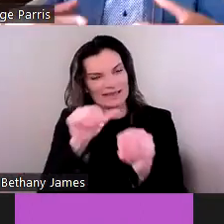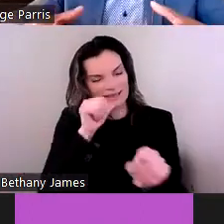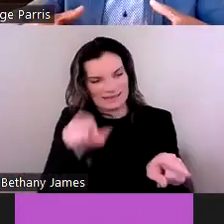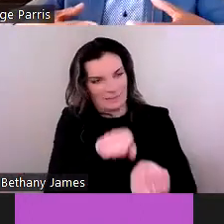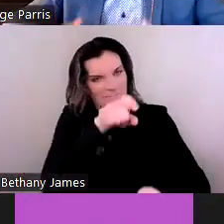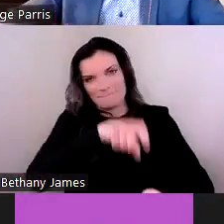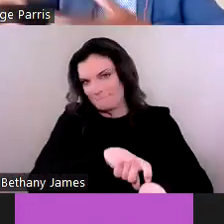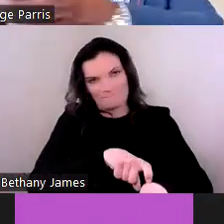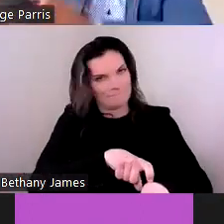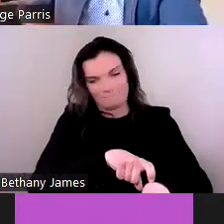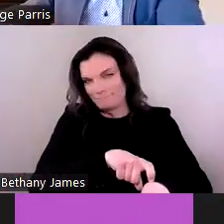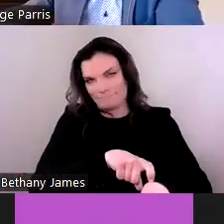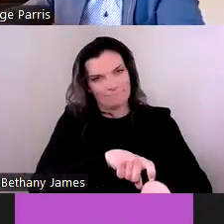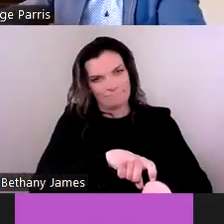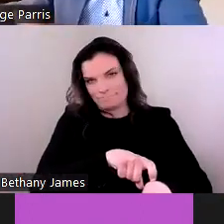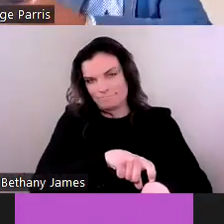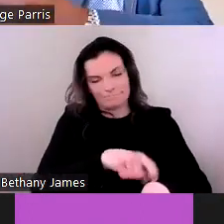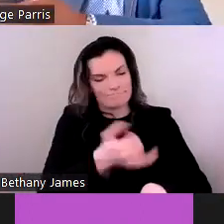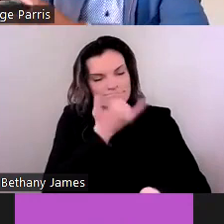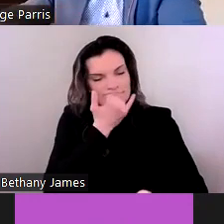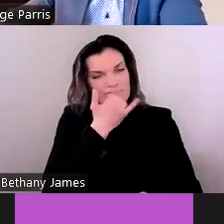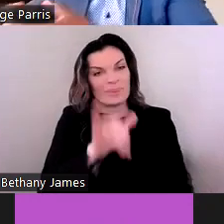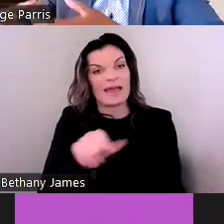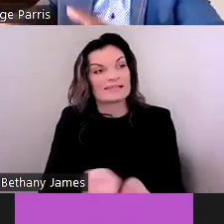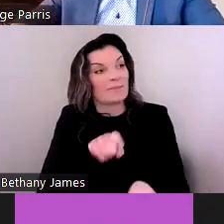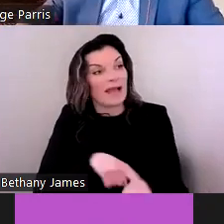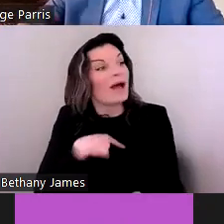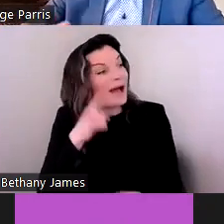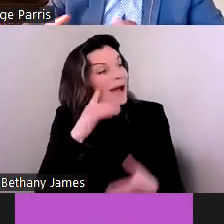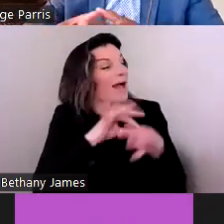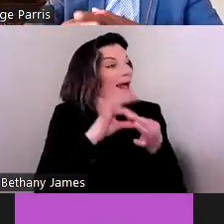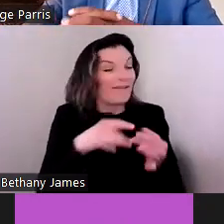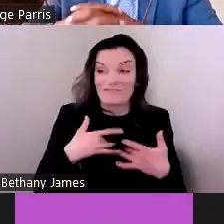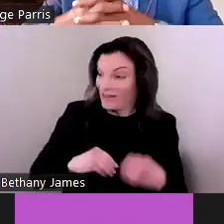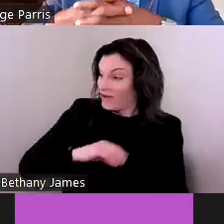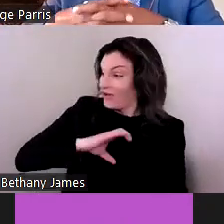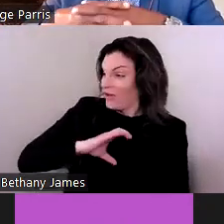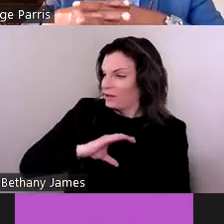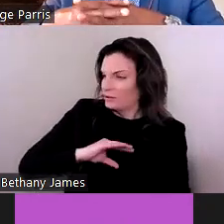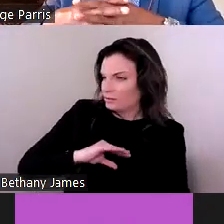the praise with remarks that's going to diminish that praise.